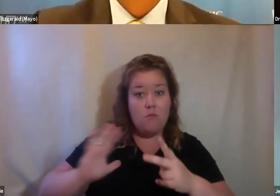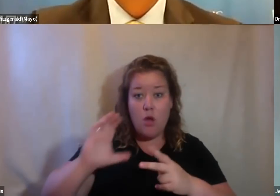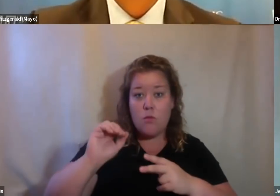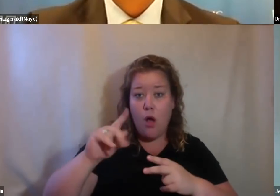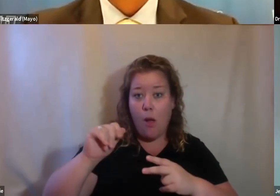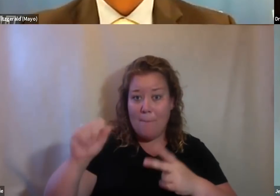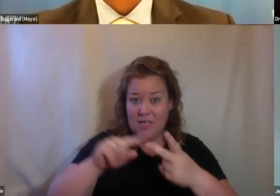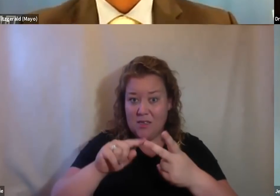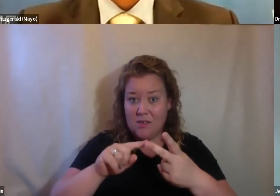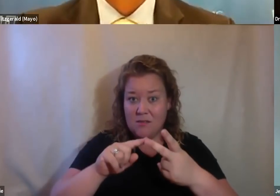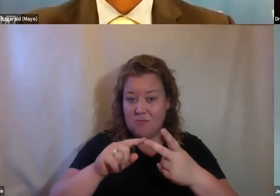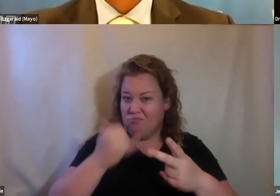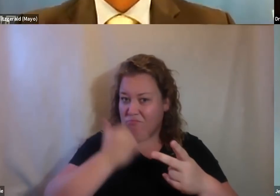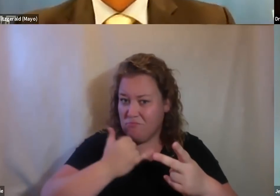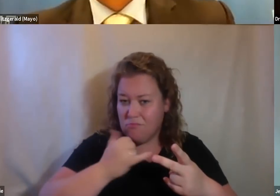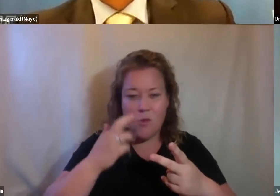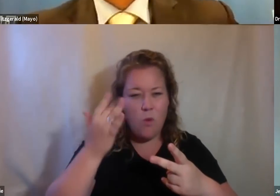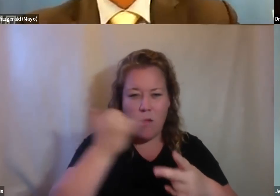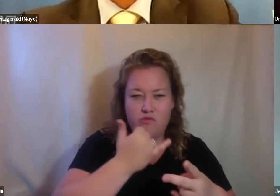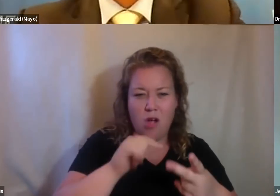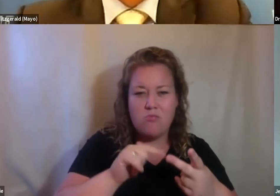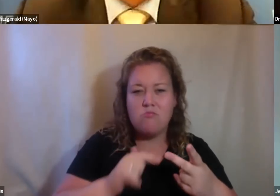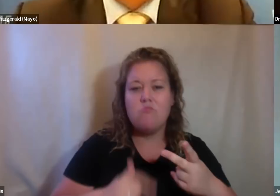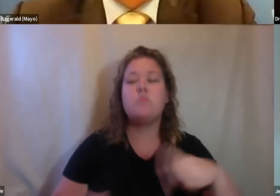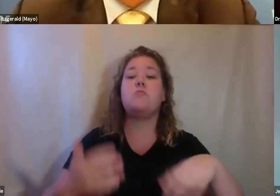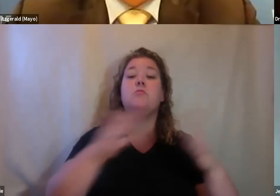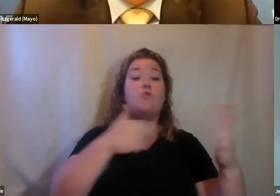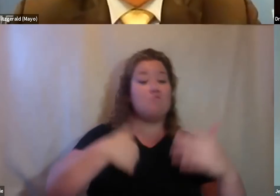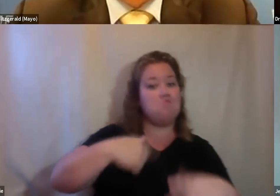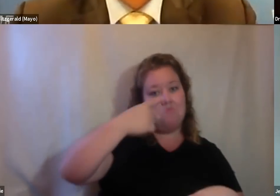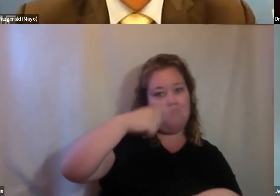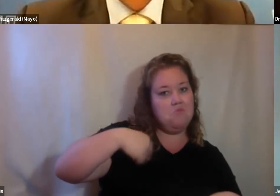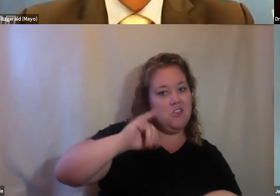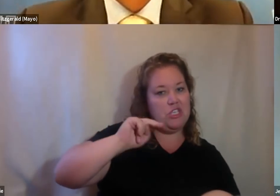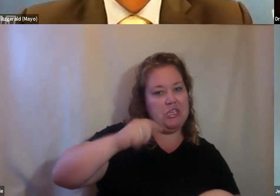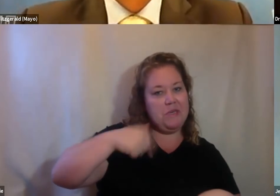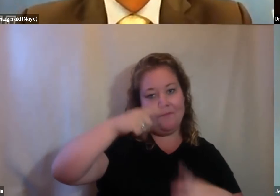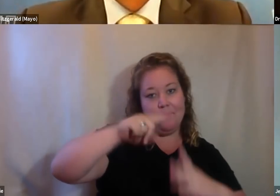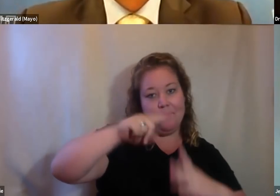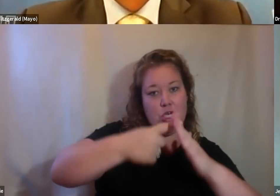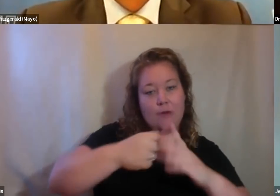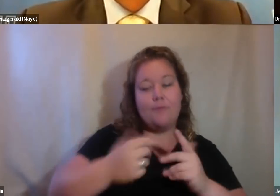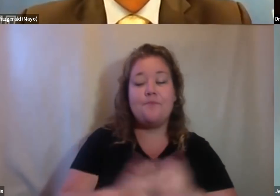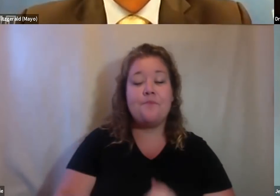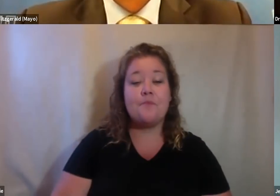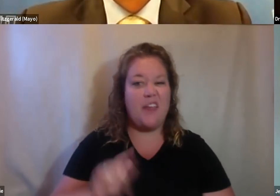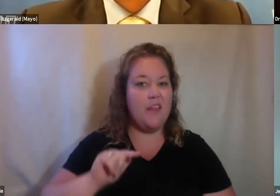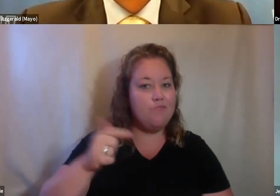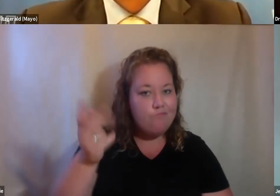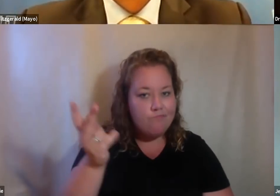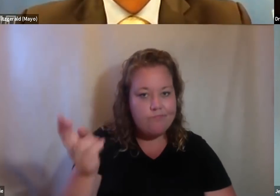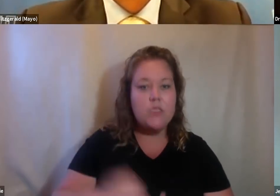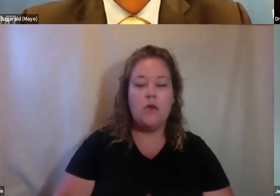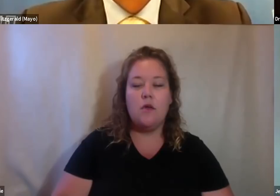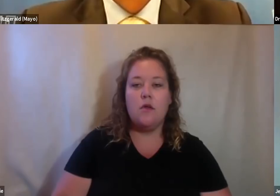so again, I can start and then Dr. Fitzgerald and Kowalski can join in. So again, I think better or